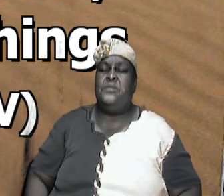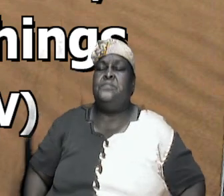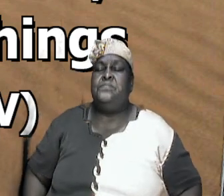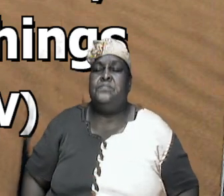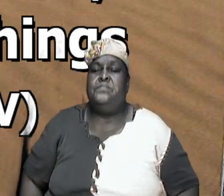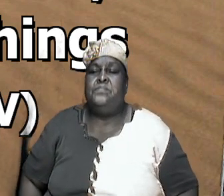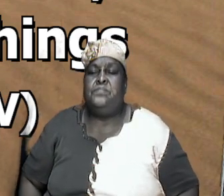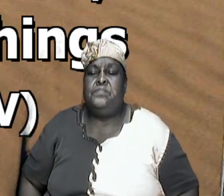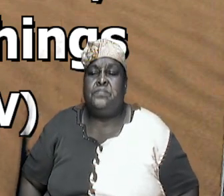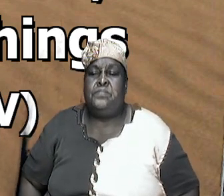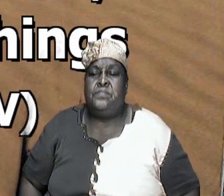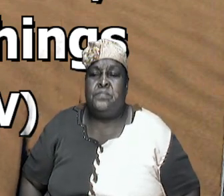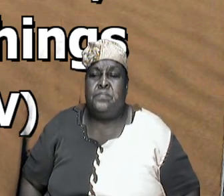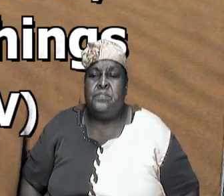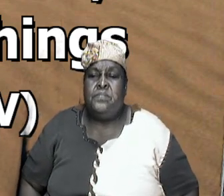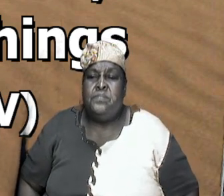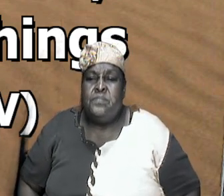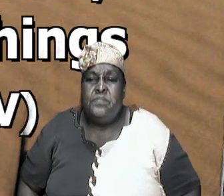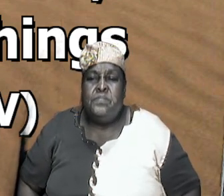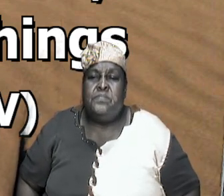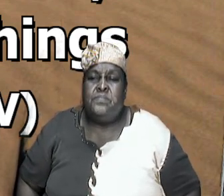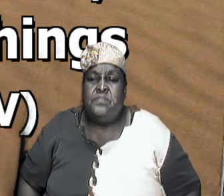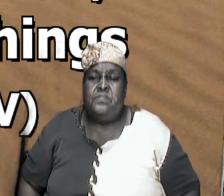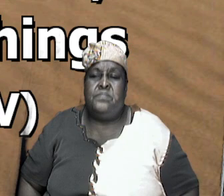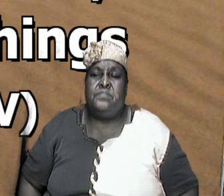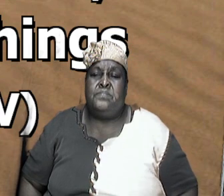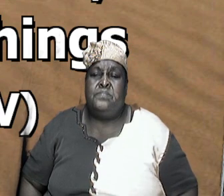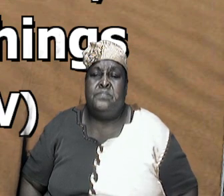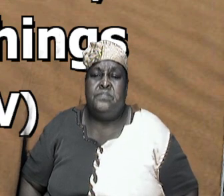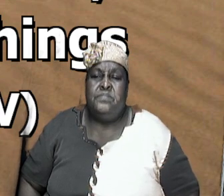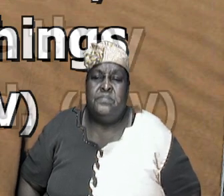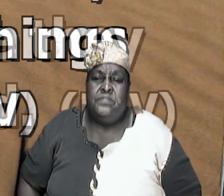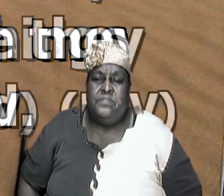with spiritual. Right, verse